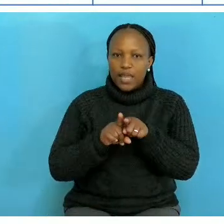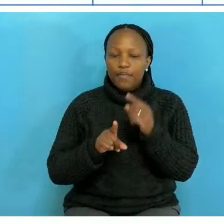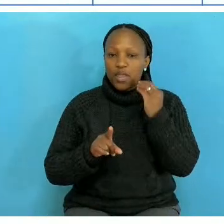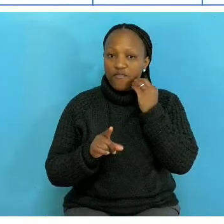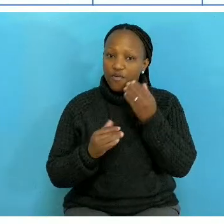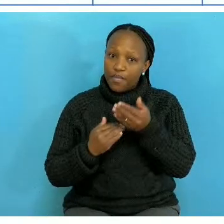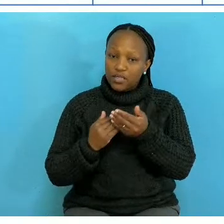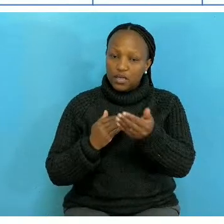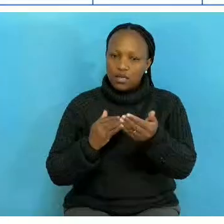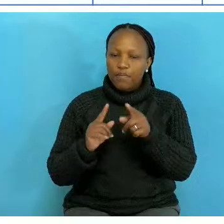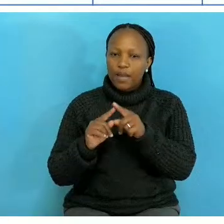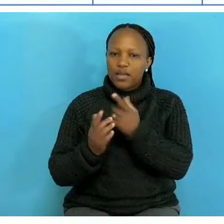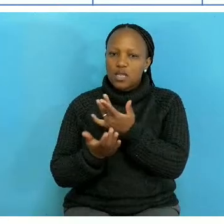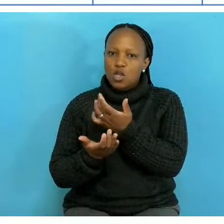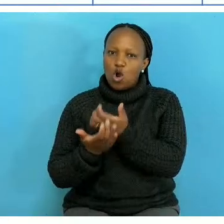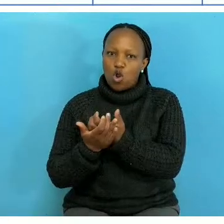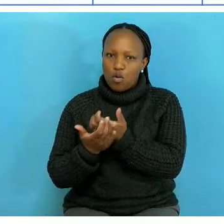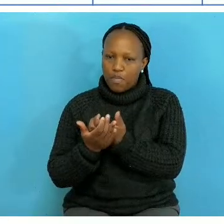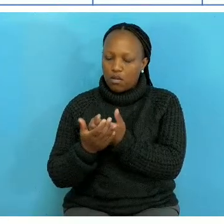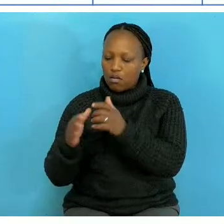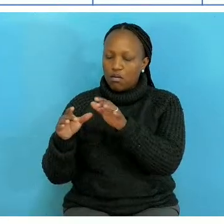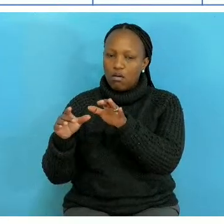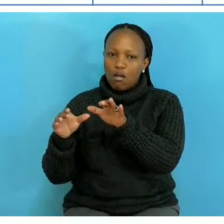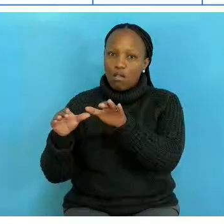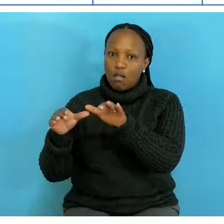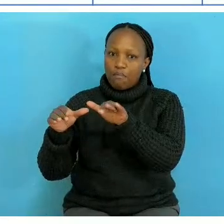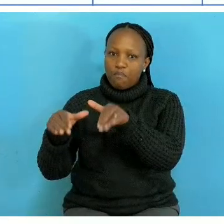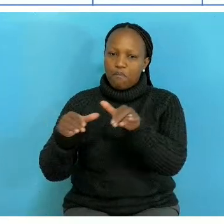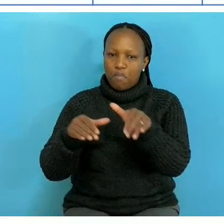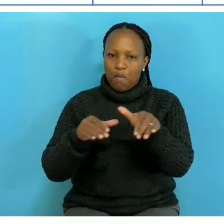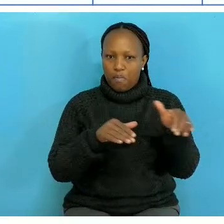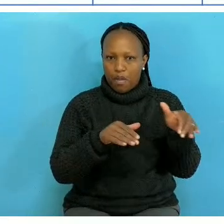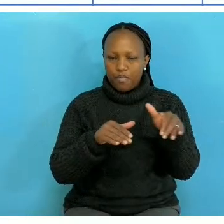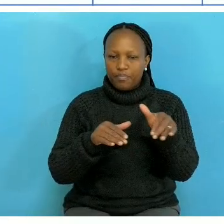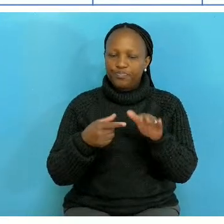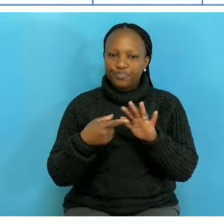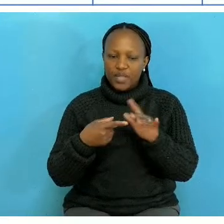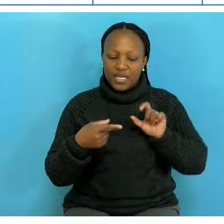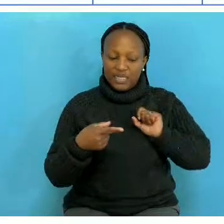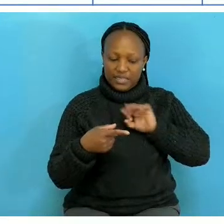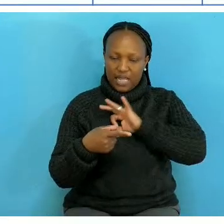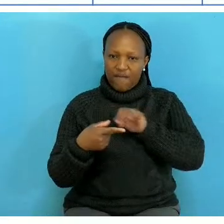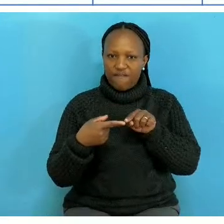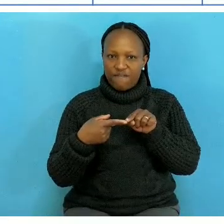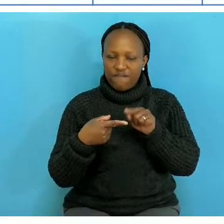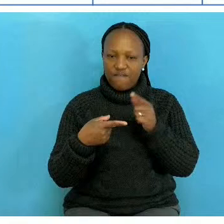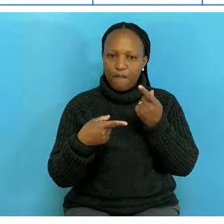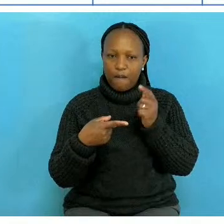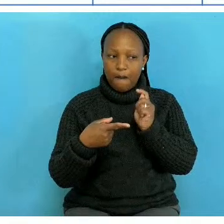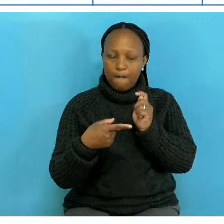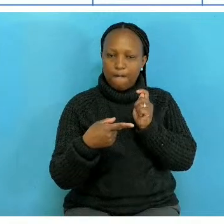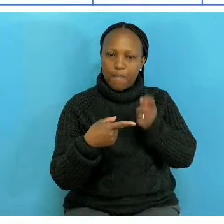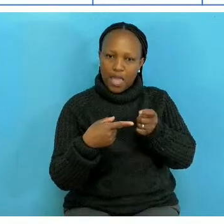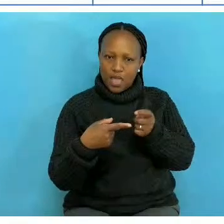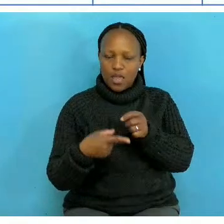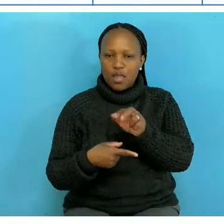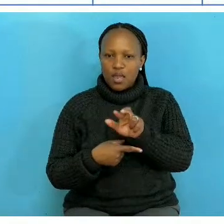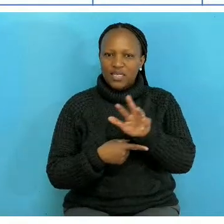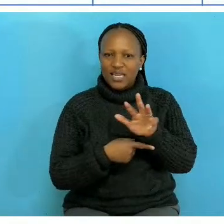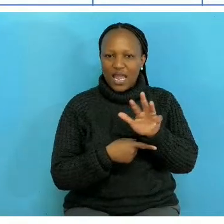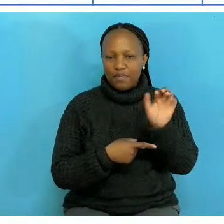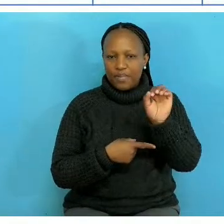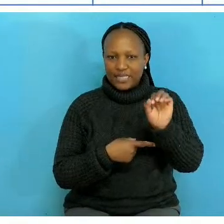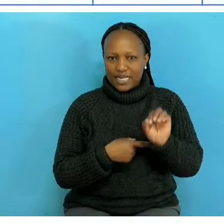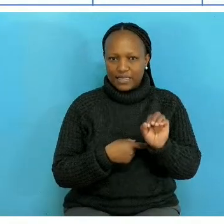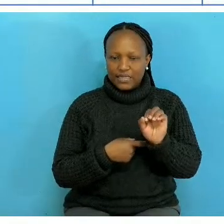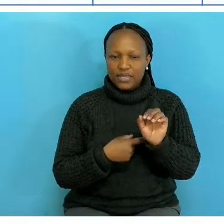classification, where compensation of employees, we are sitting at 89% spent for the